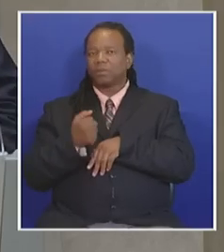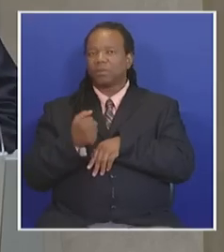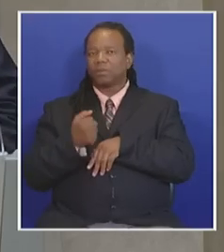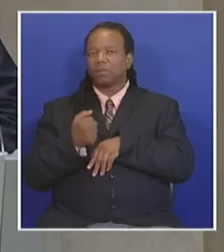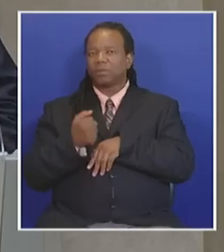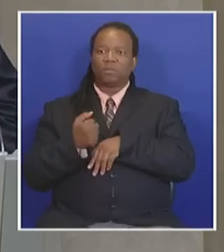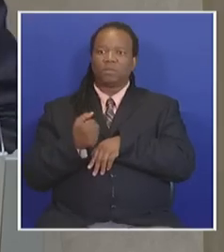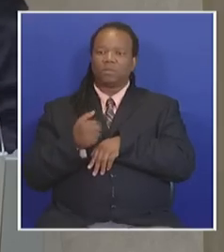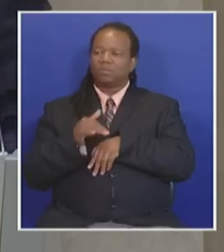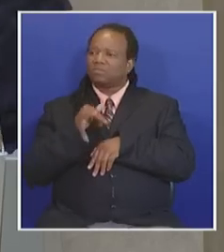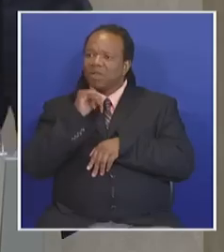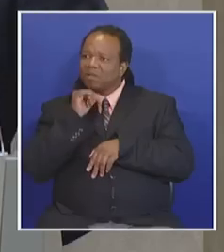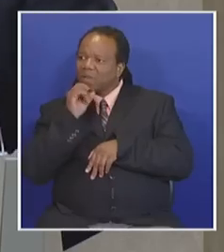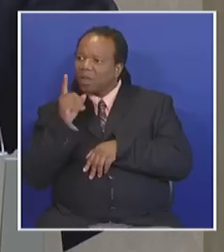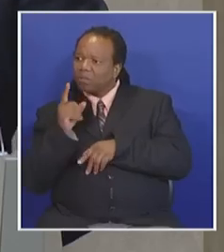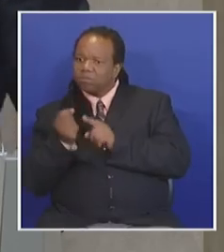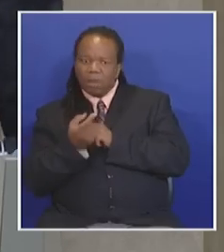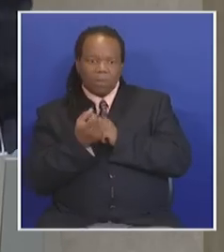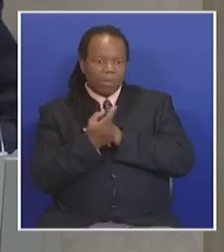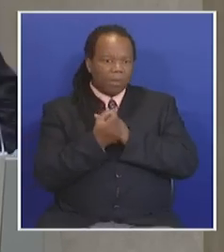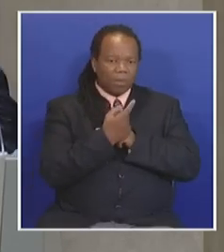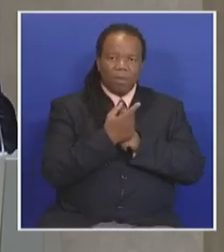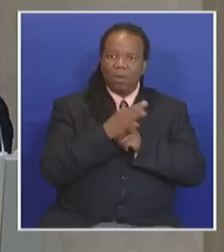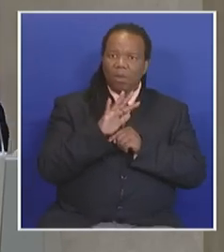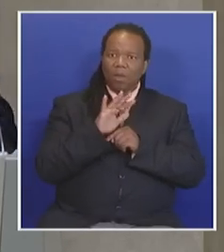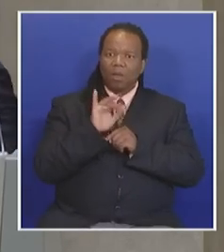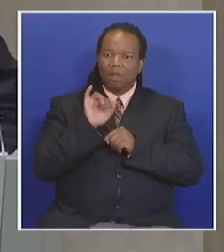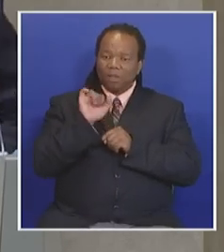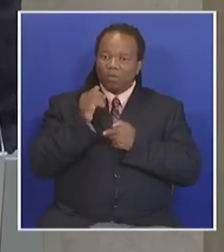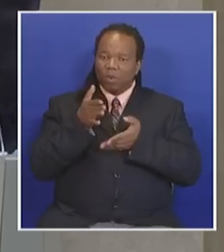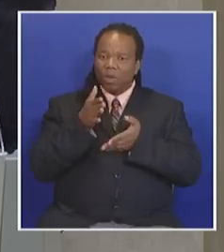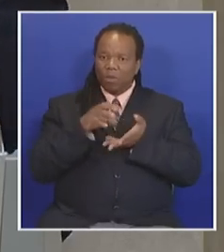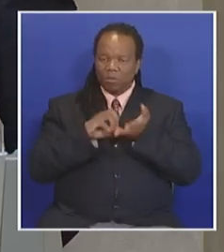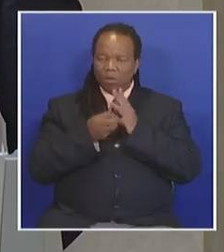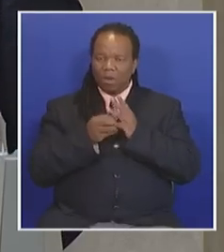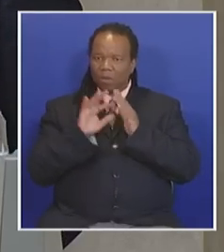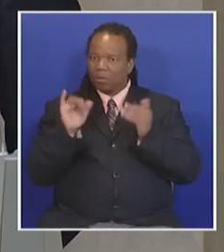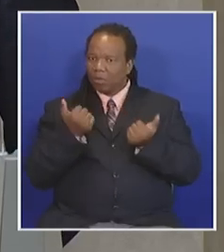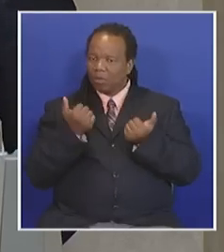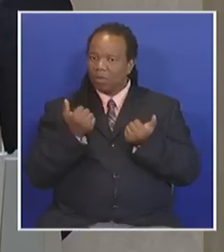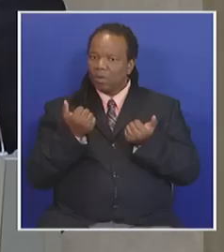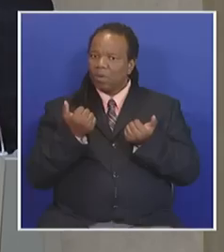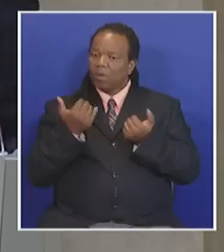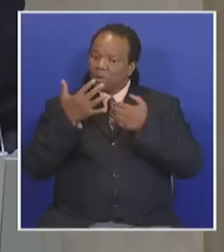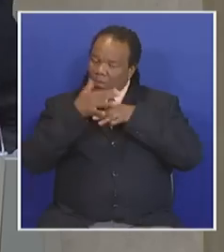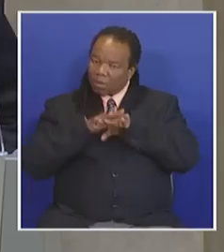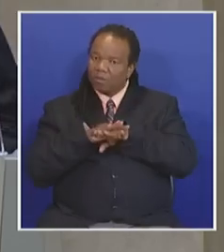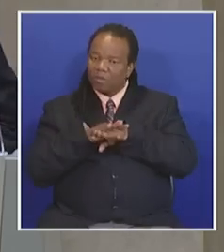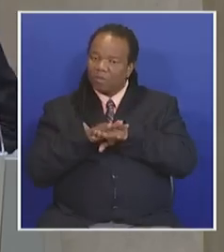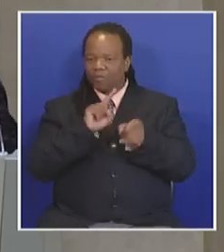encroaches on our quest for integration, transformation, and the building of